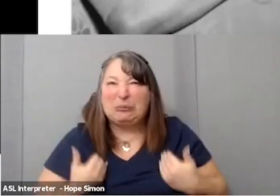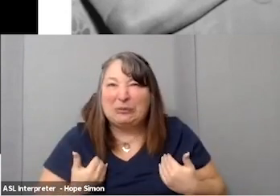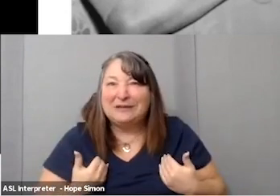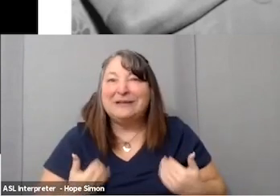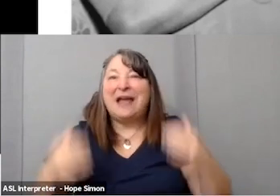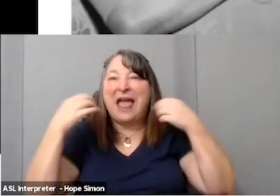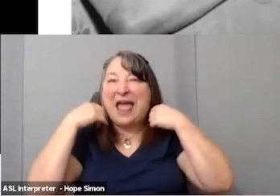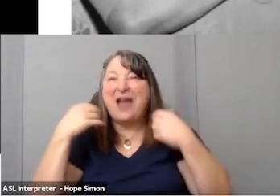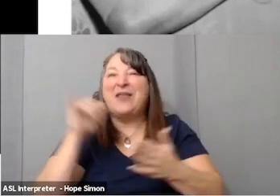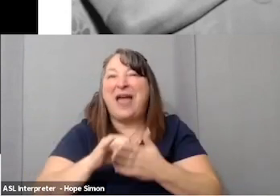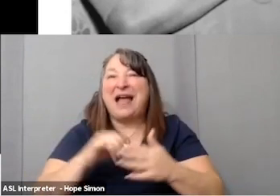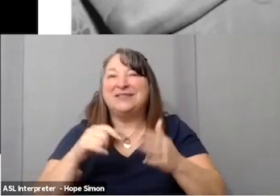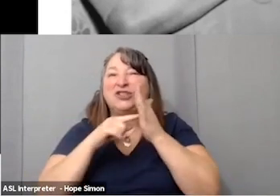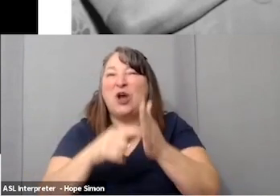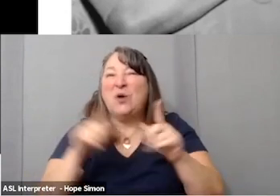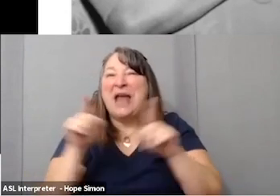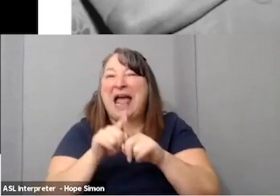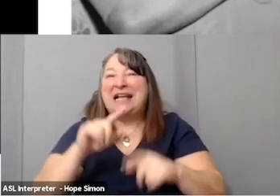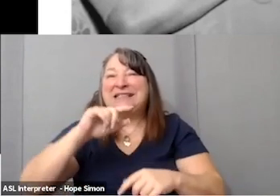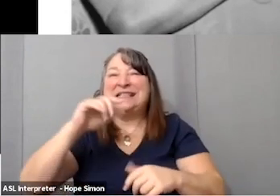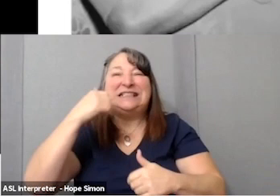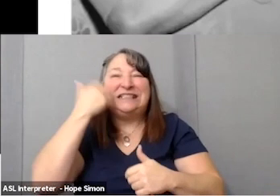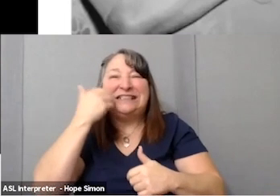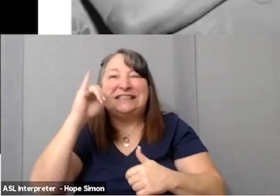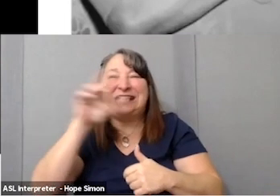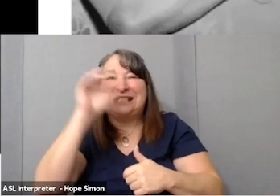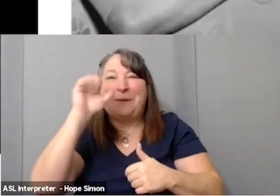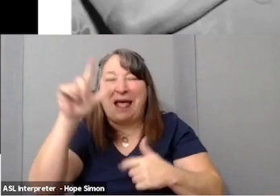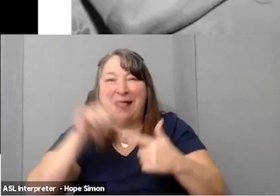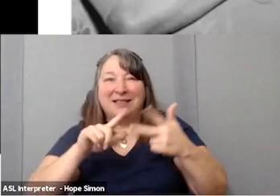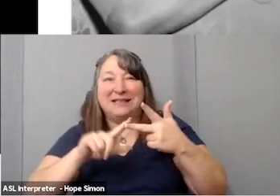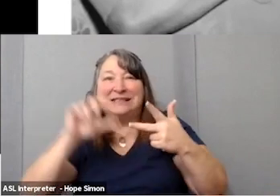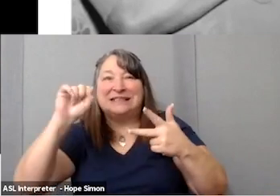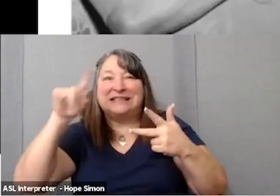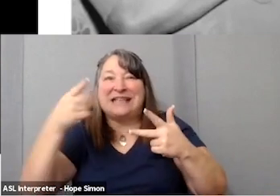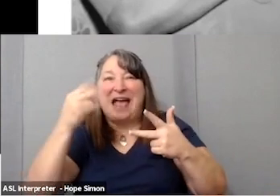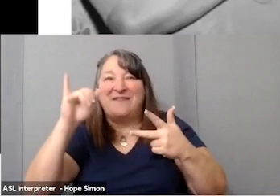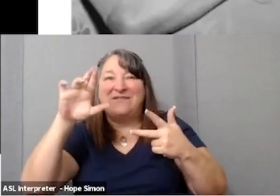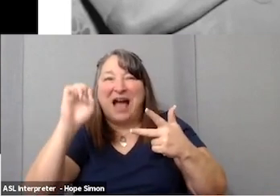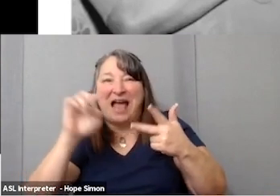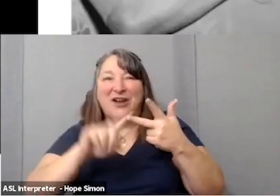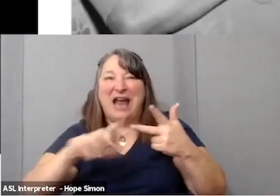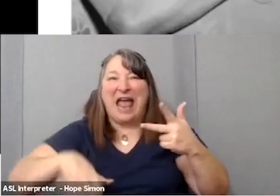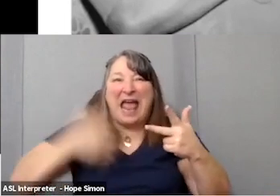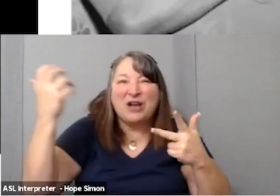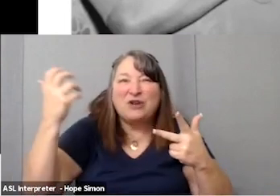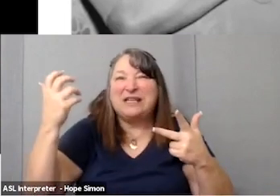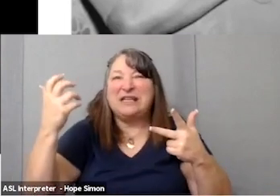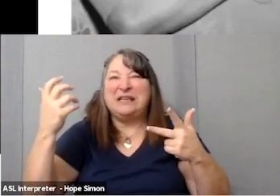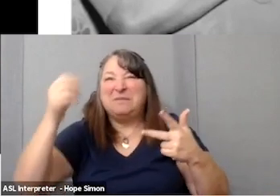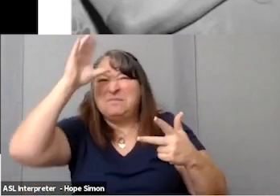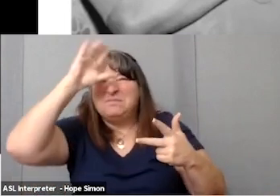trope. We see the sapphire trope as an angry, masculinized woman who